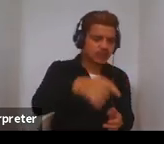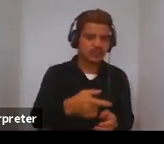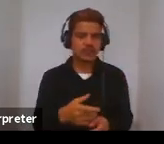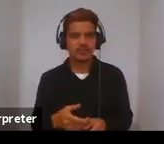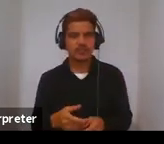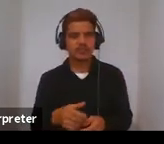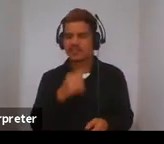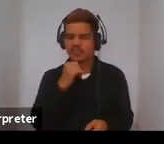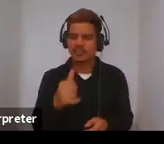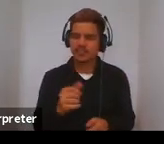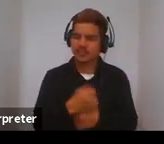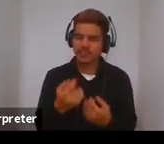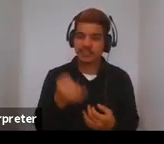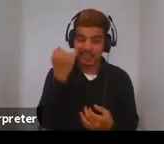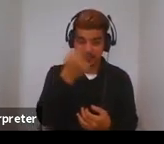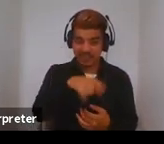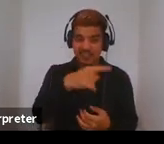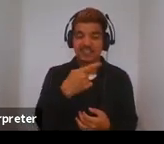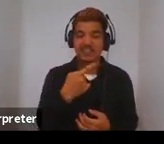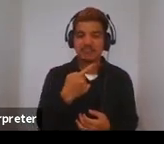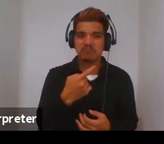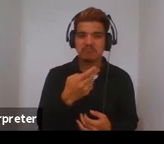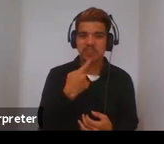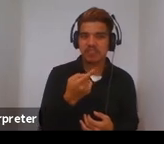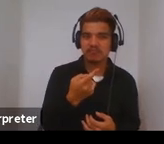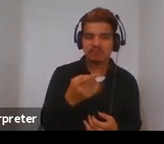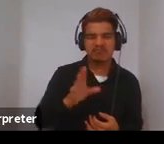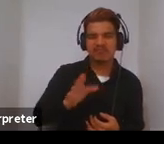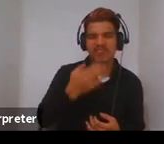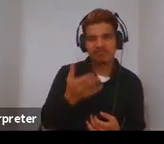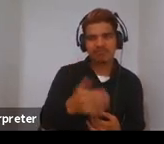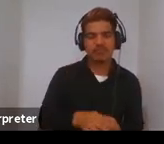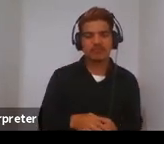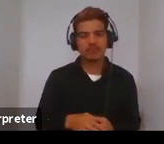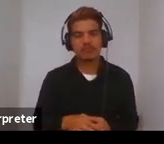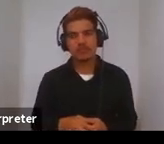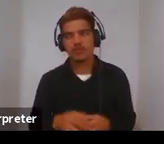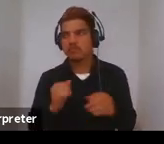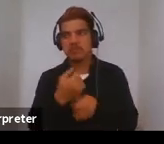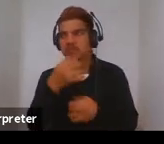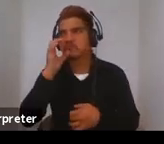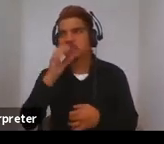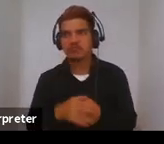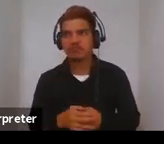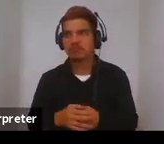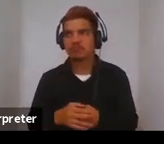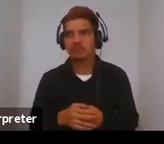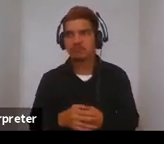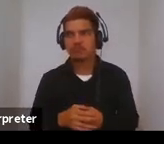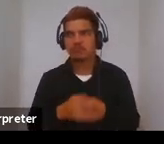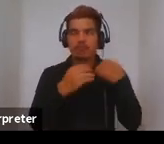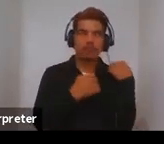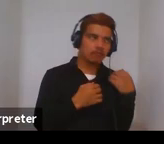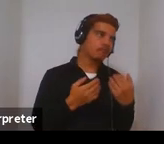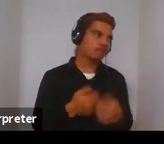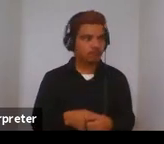make them tea at all. Just don't make them tea. Don't make them drink tea. Don't get annoyed at them for not wanting tea.